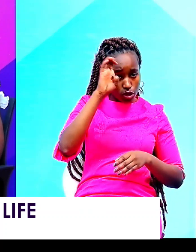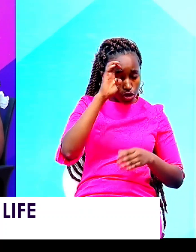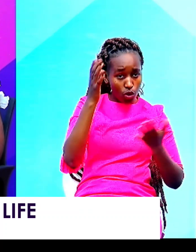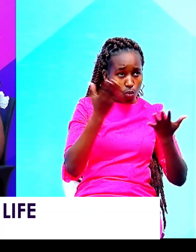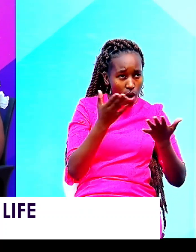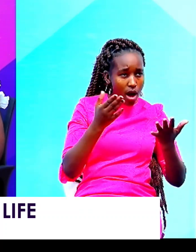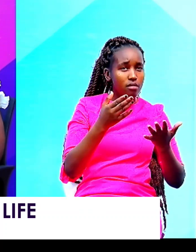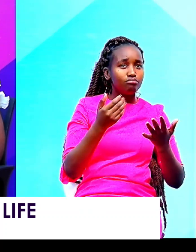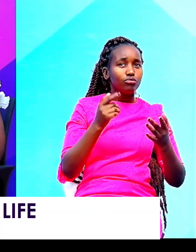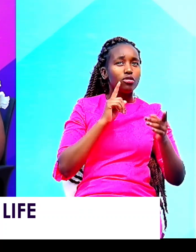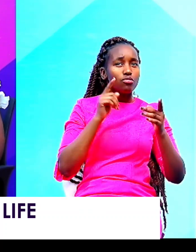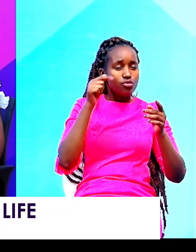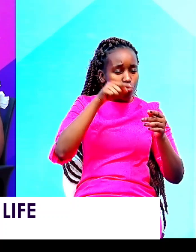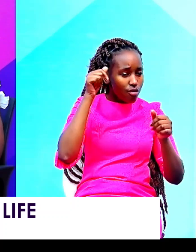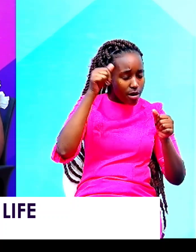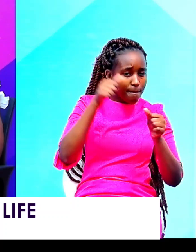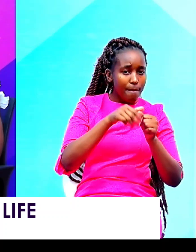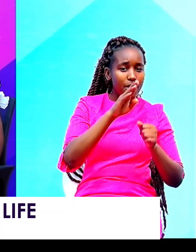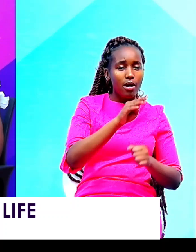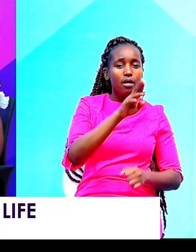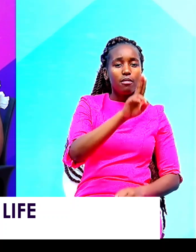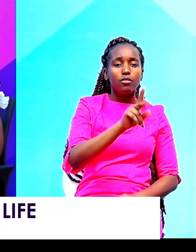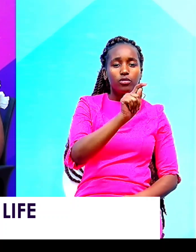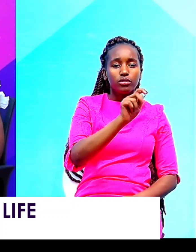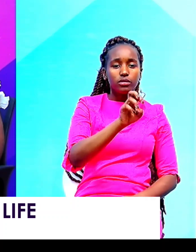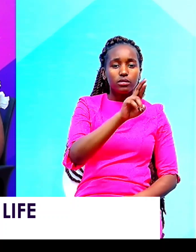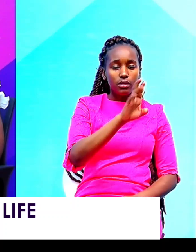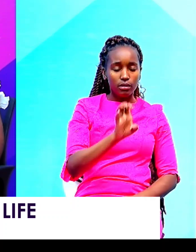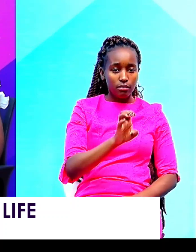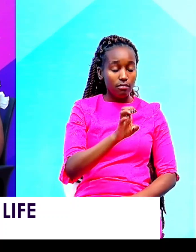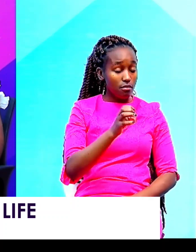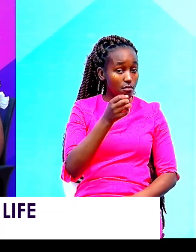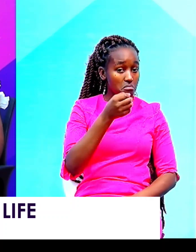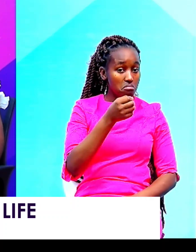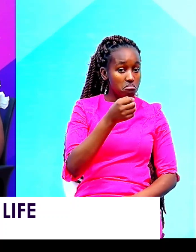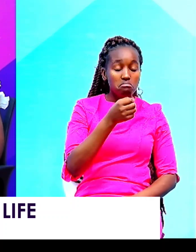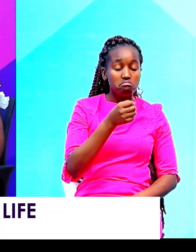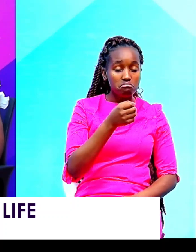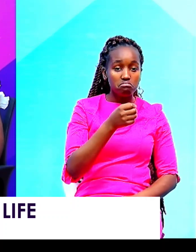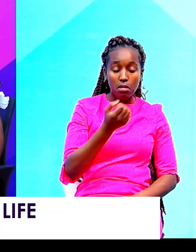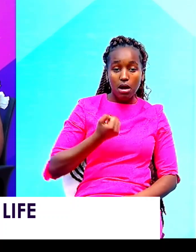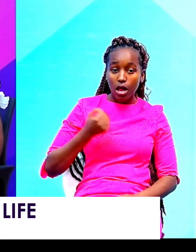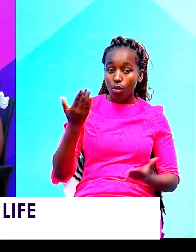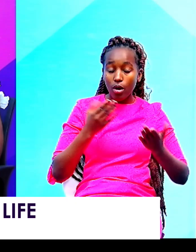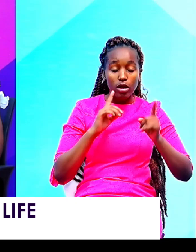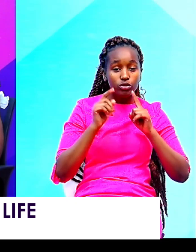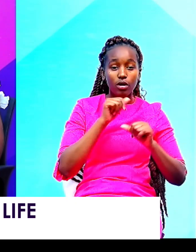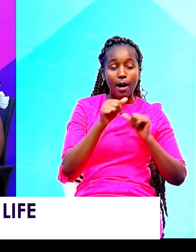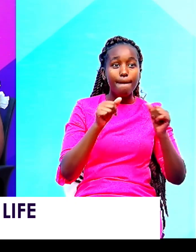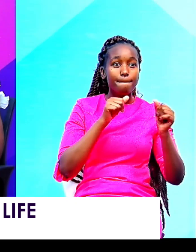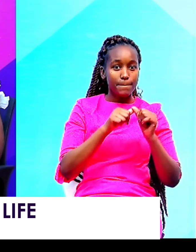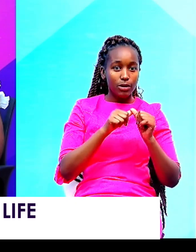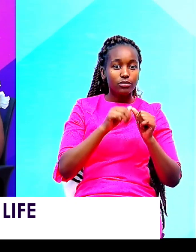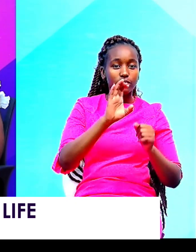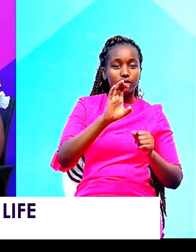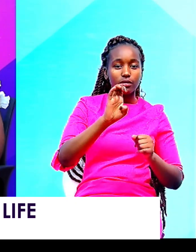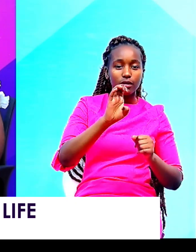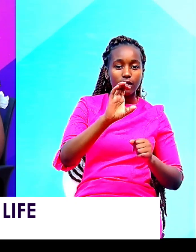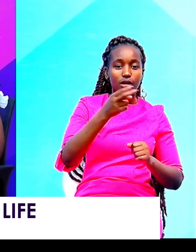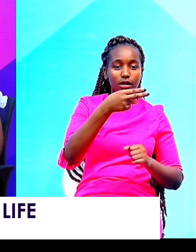Yeah. Echoes of war, shackles of doom. I'm almost seeing them acting Wounds of